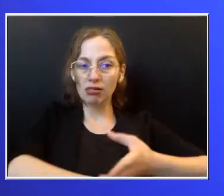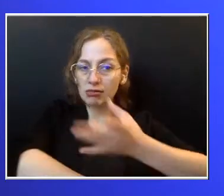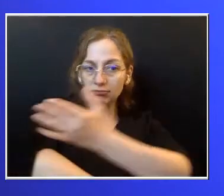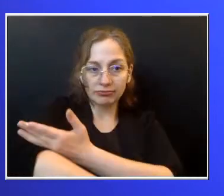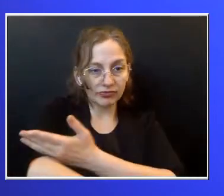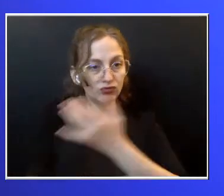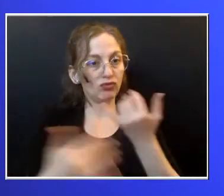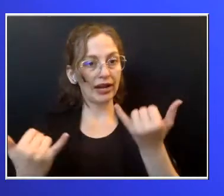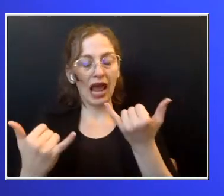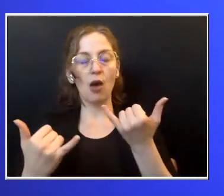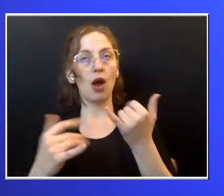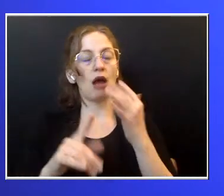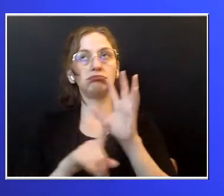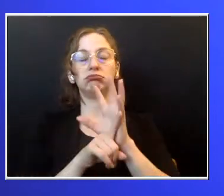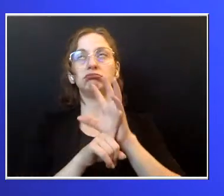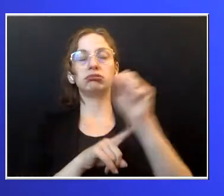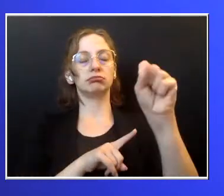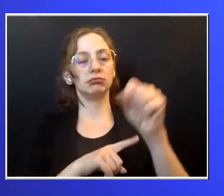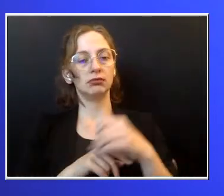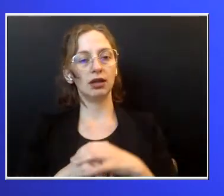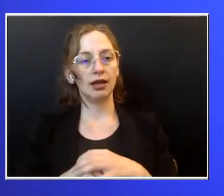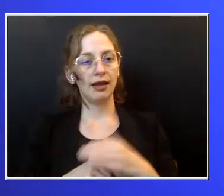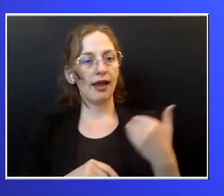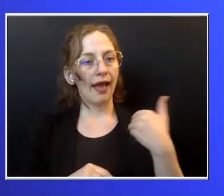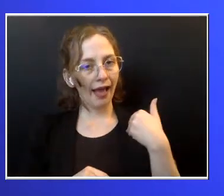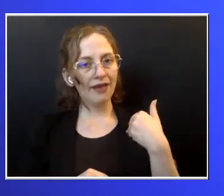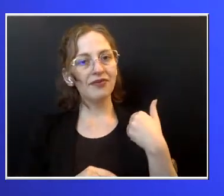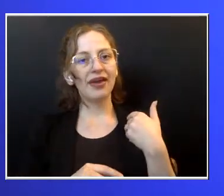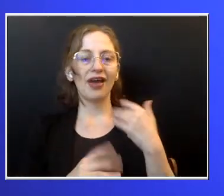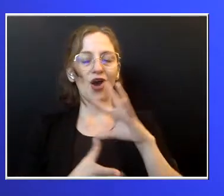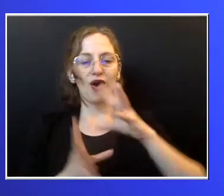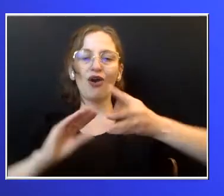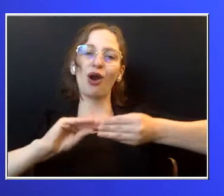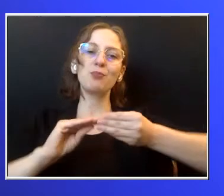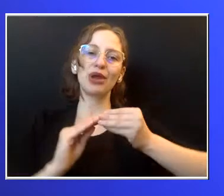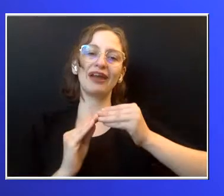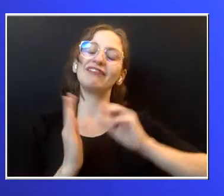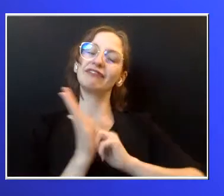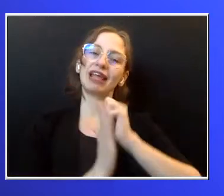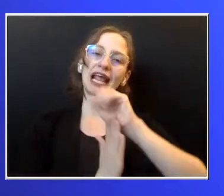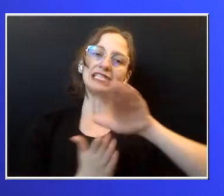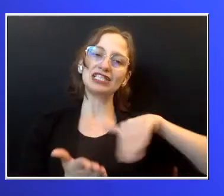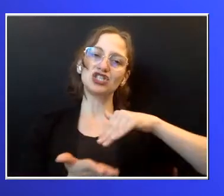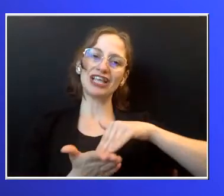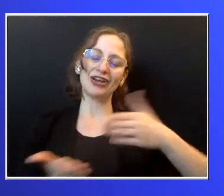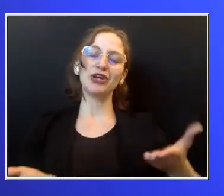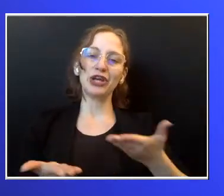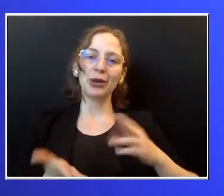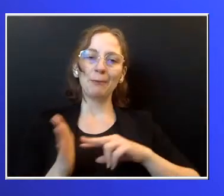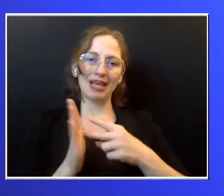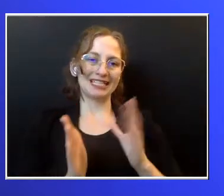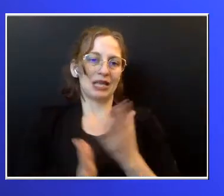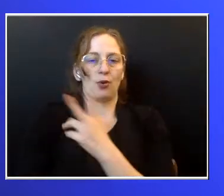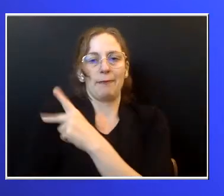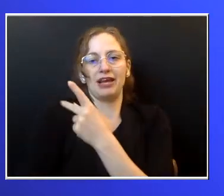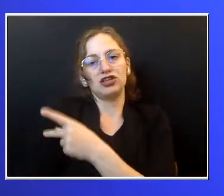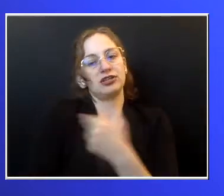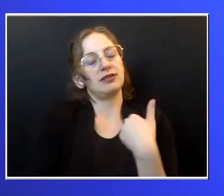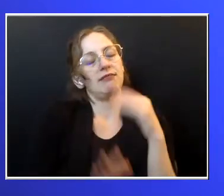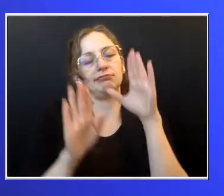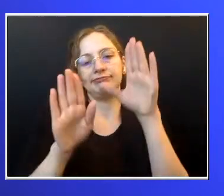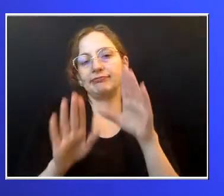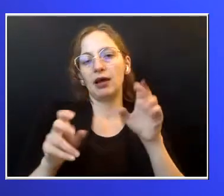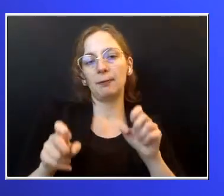comprehensive cancer center here, it gives patients, you know, opportunities that they just don't have elsewhere. So we just want to keep